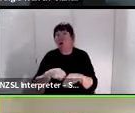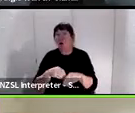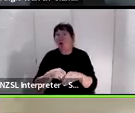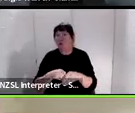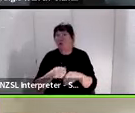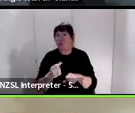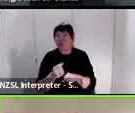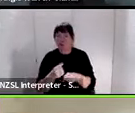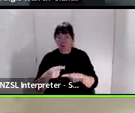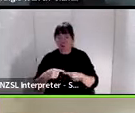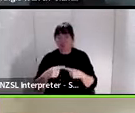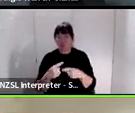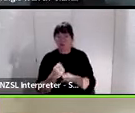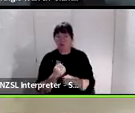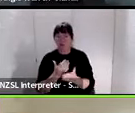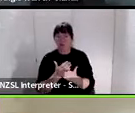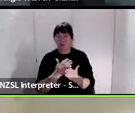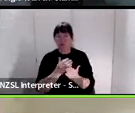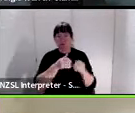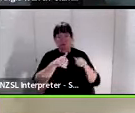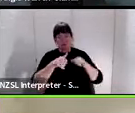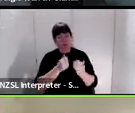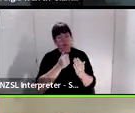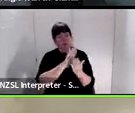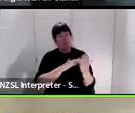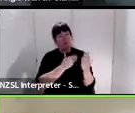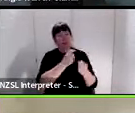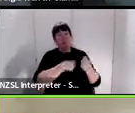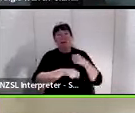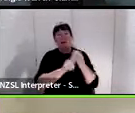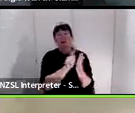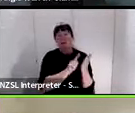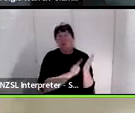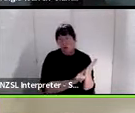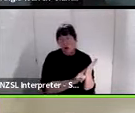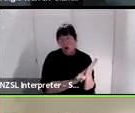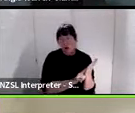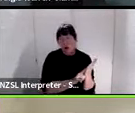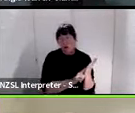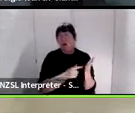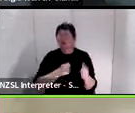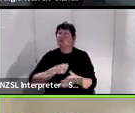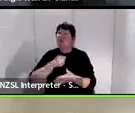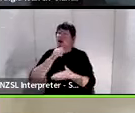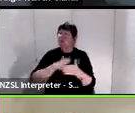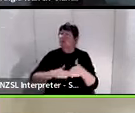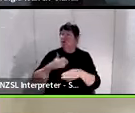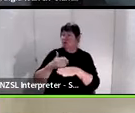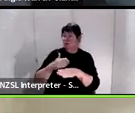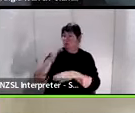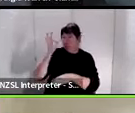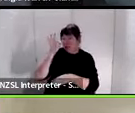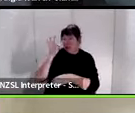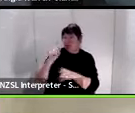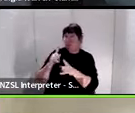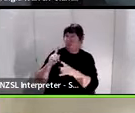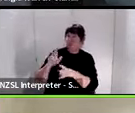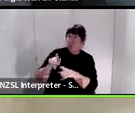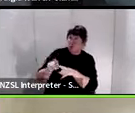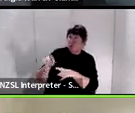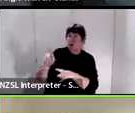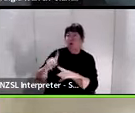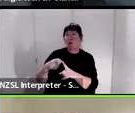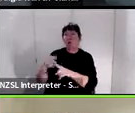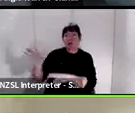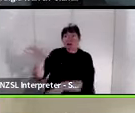My experience working with councils, particularly in the Auckland region, and doing a lot of